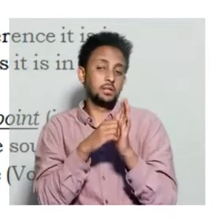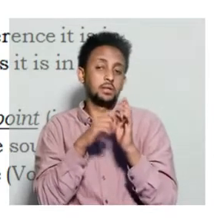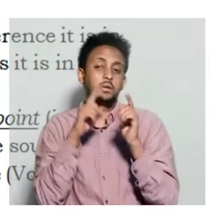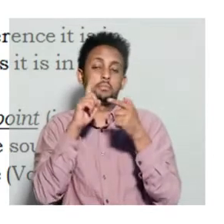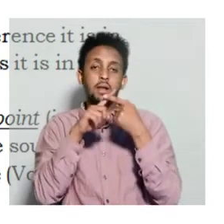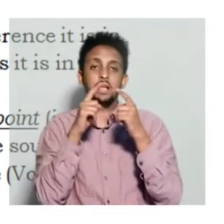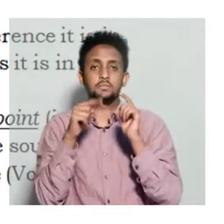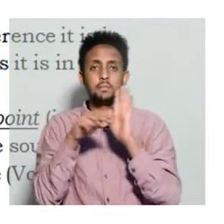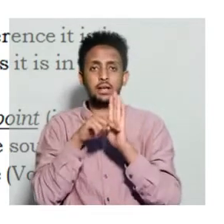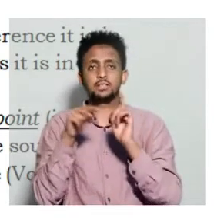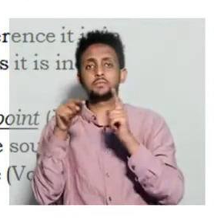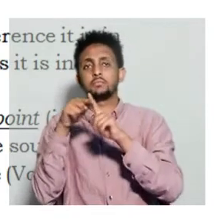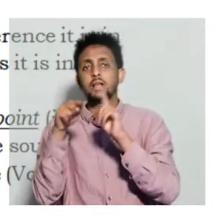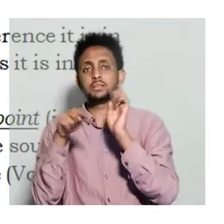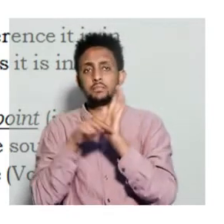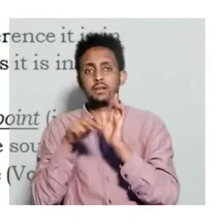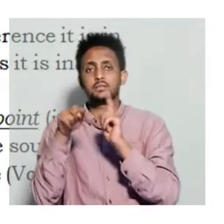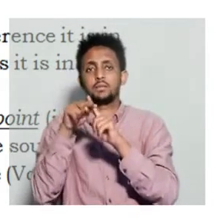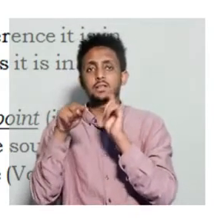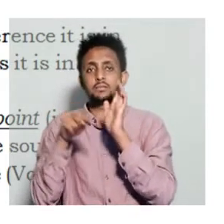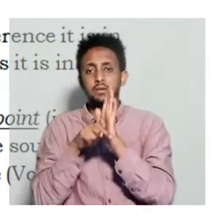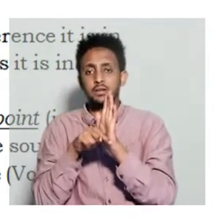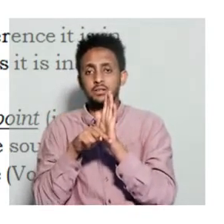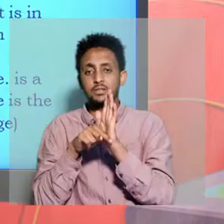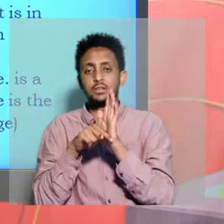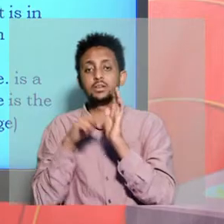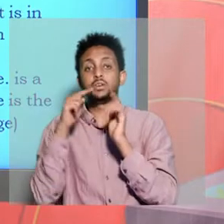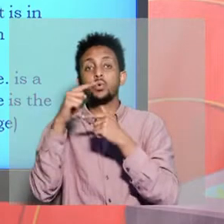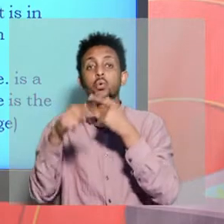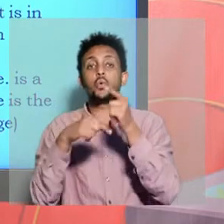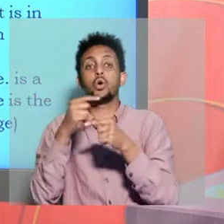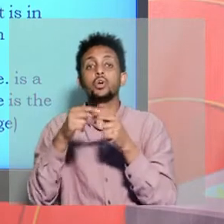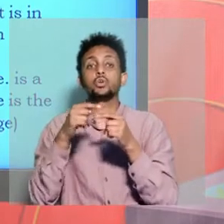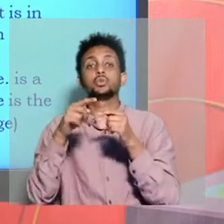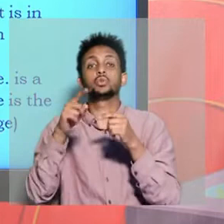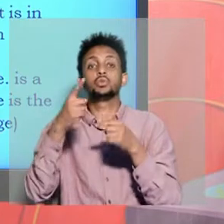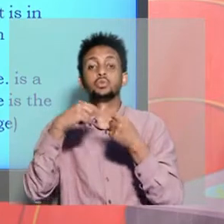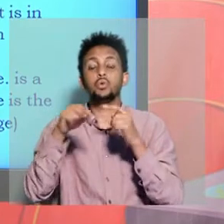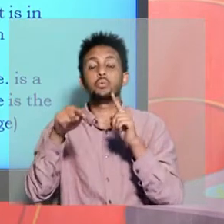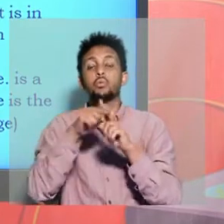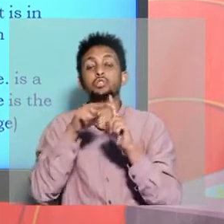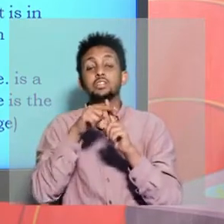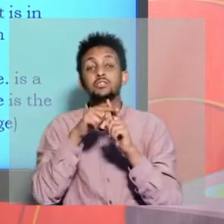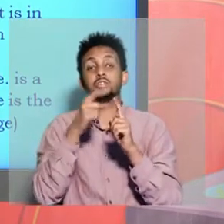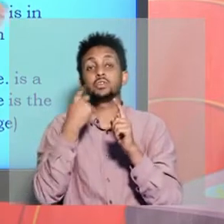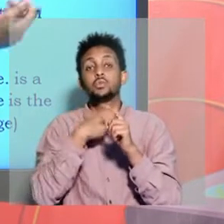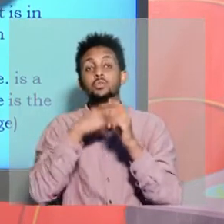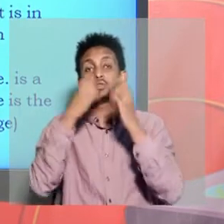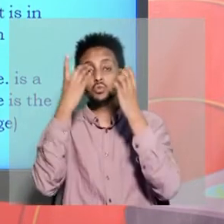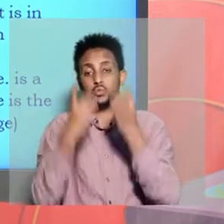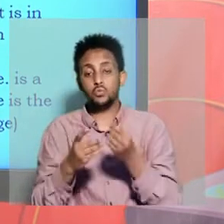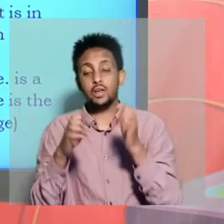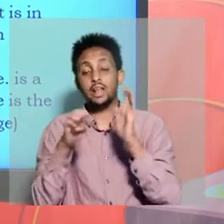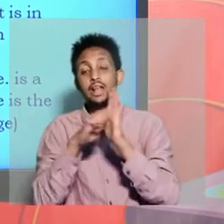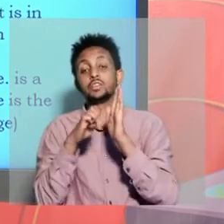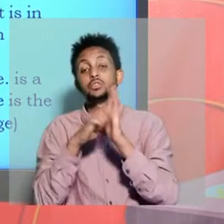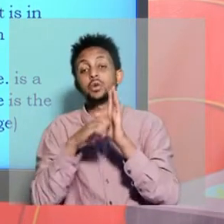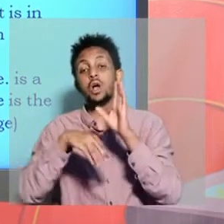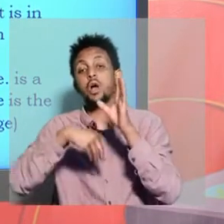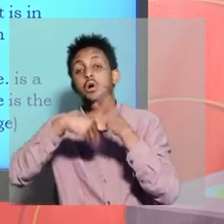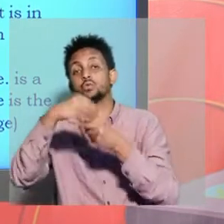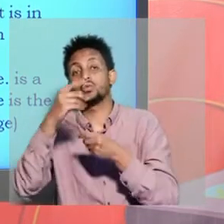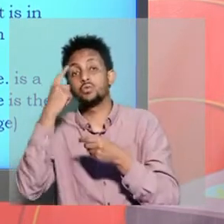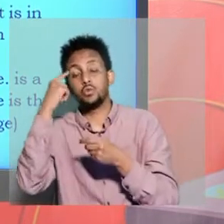plus minus neutral bodies, it's going to draw, since it is a positive charge, it's going to draw the electrons out from